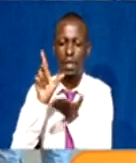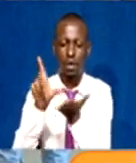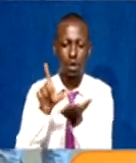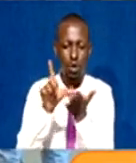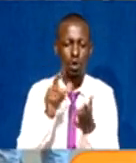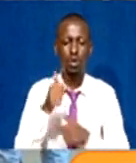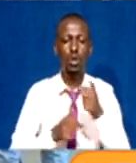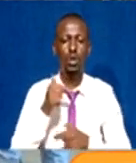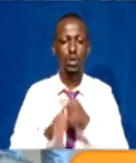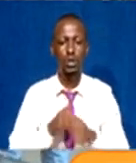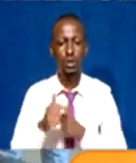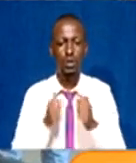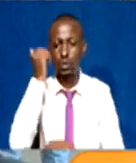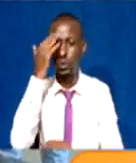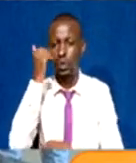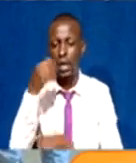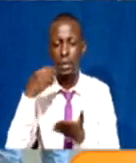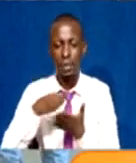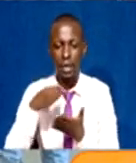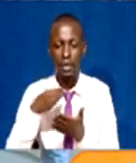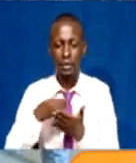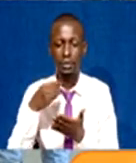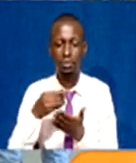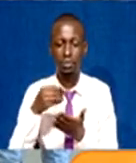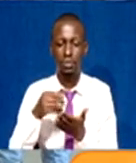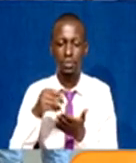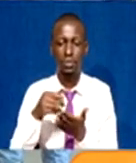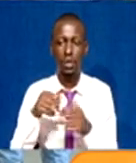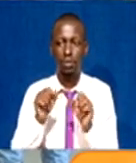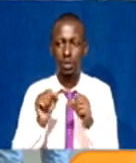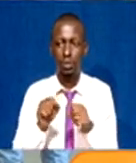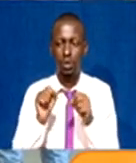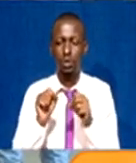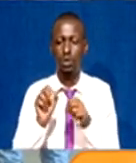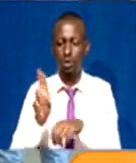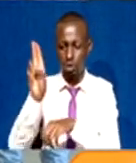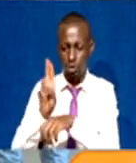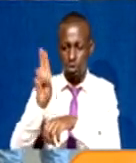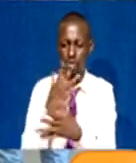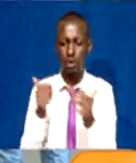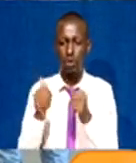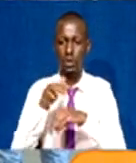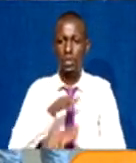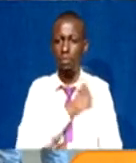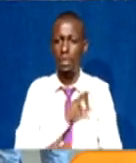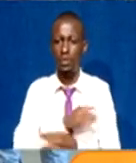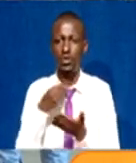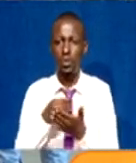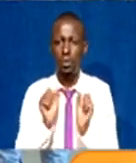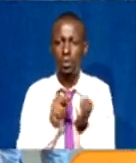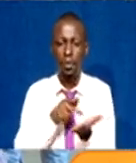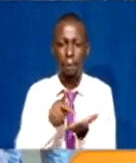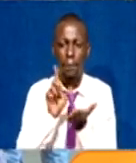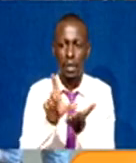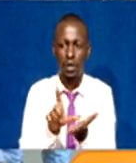because they are putting their money in assets which are earning. They are earning, and that's why they are able to pay their